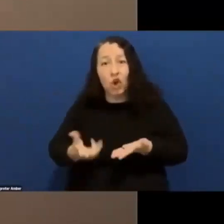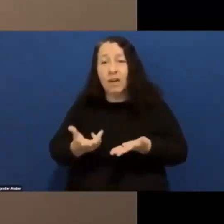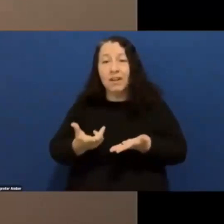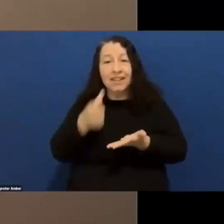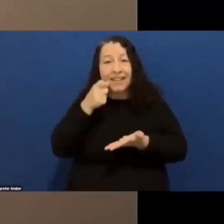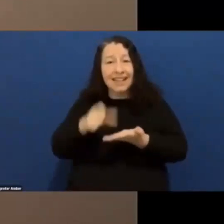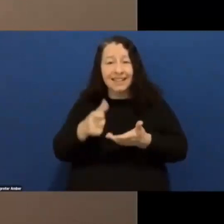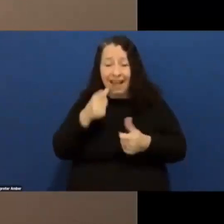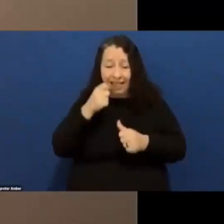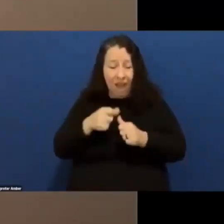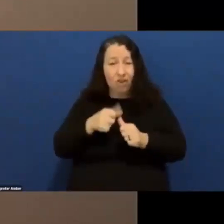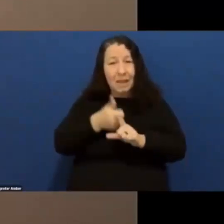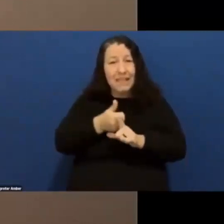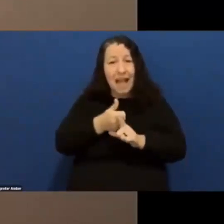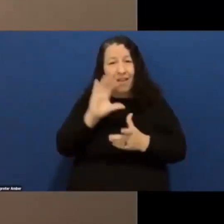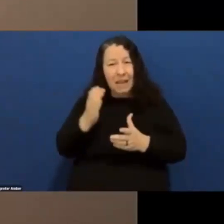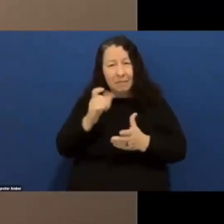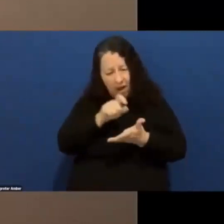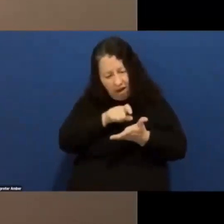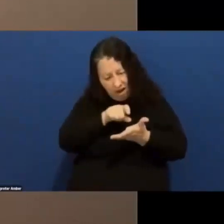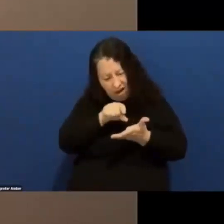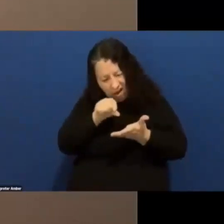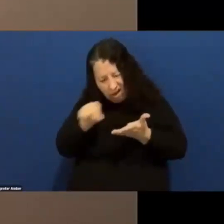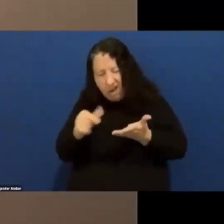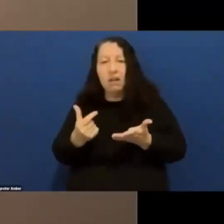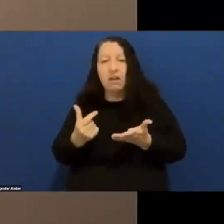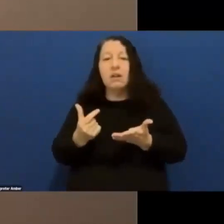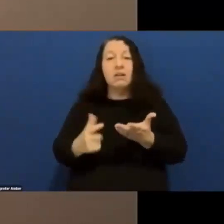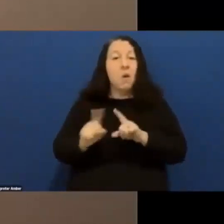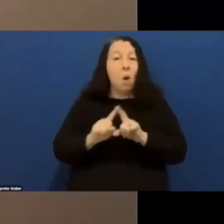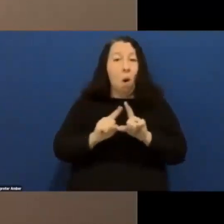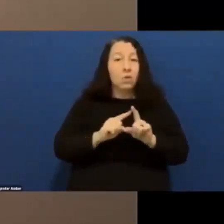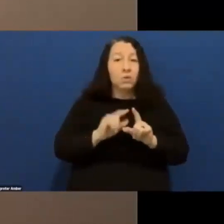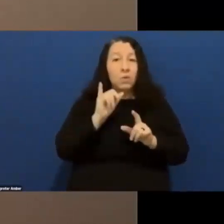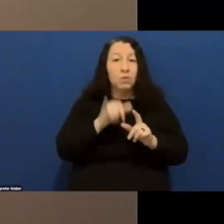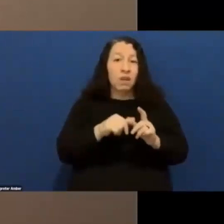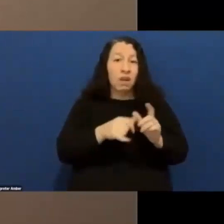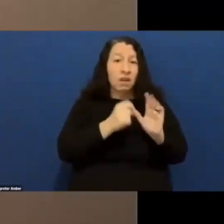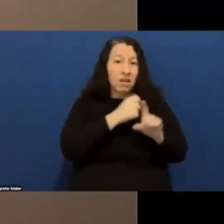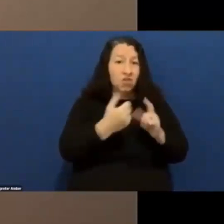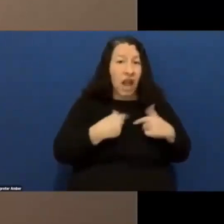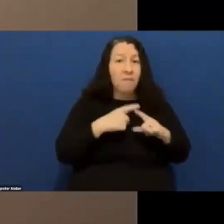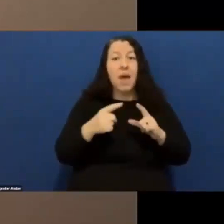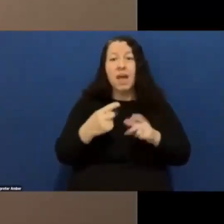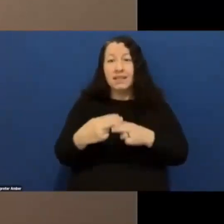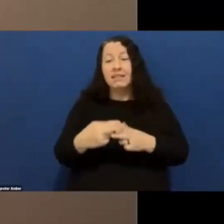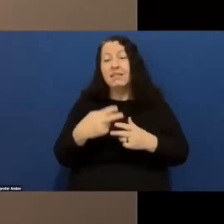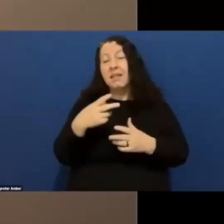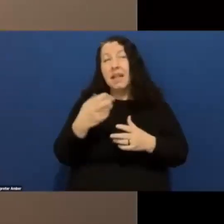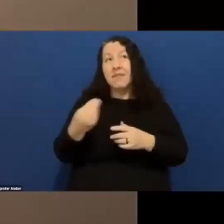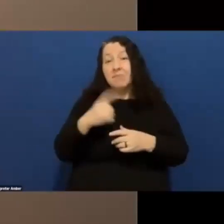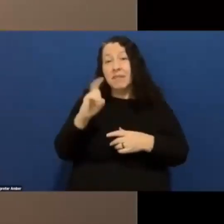In addition to dysautonomia, I have been diagnosed with ME/CFS, myalgic